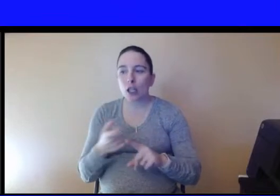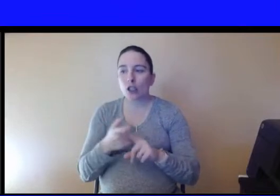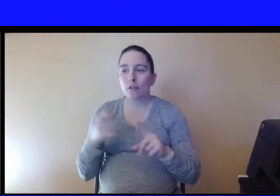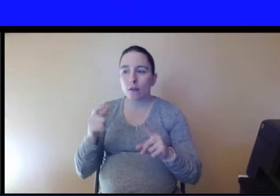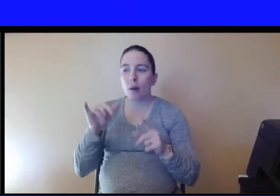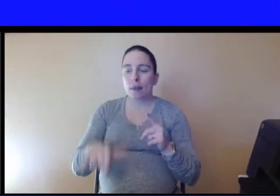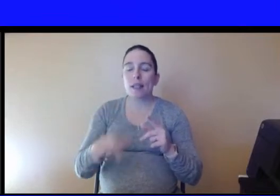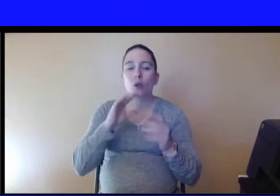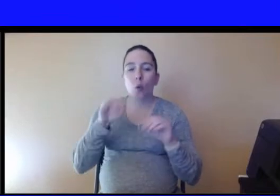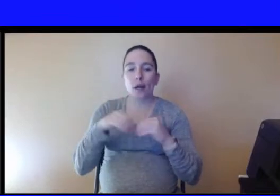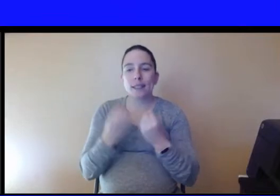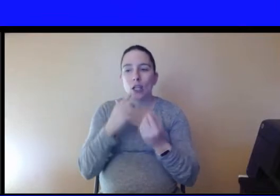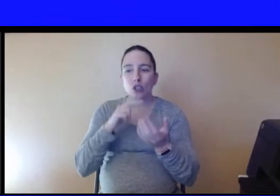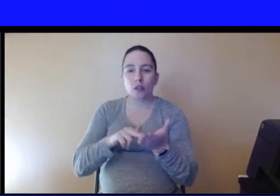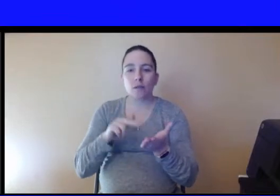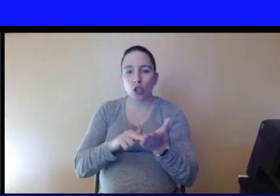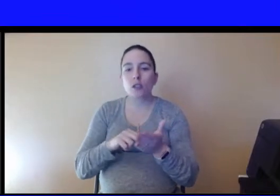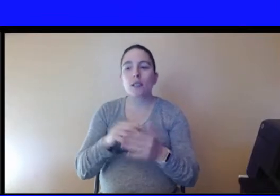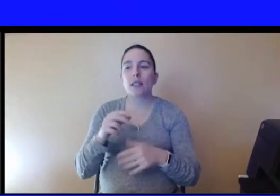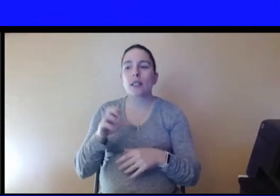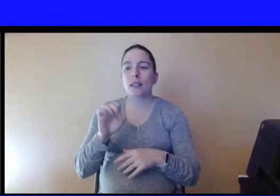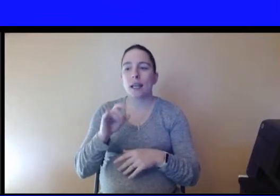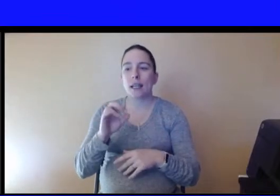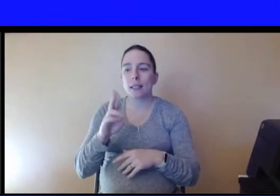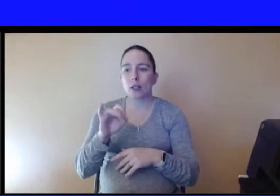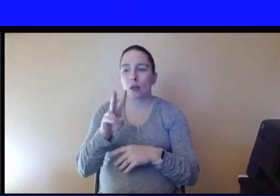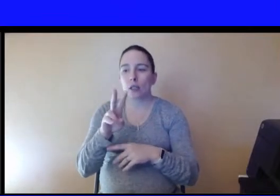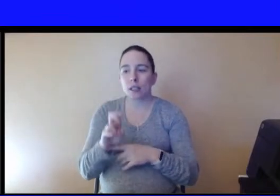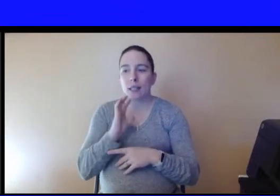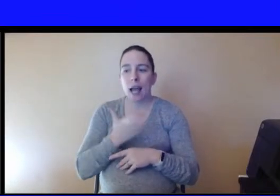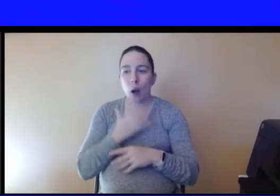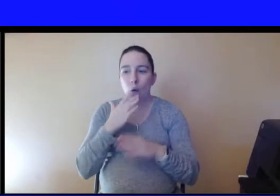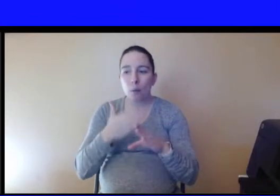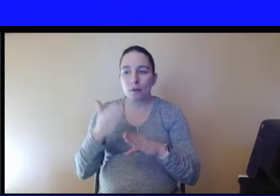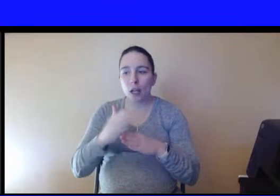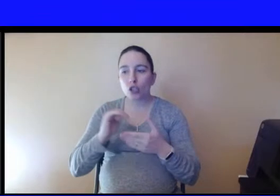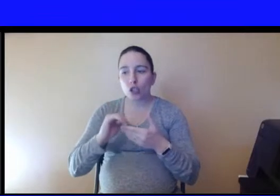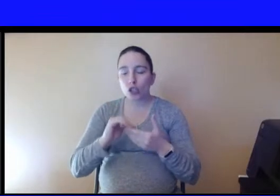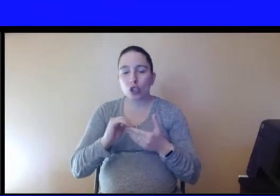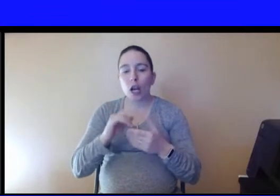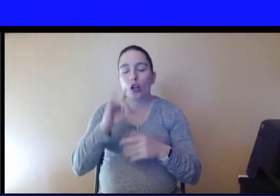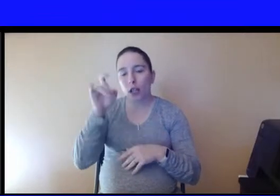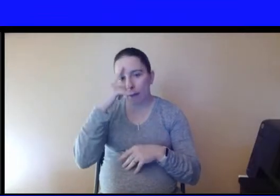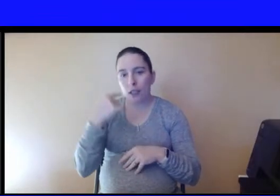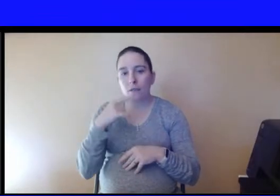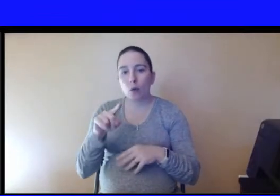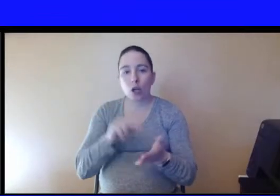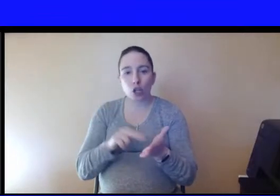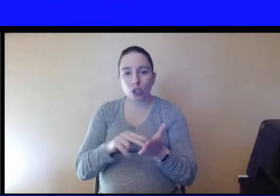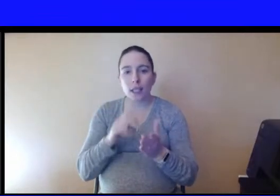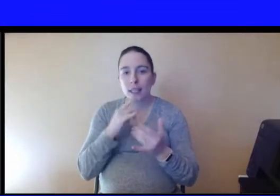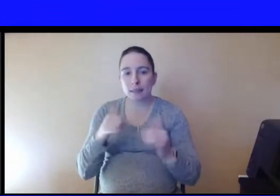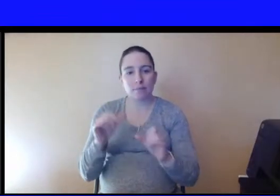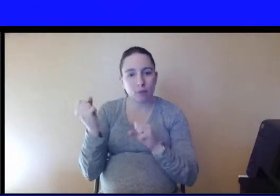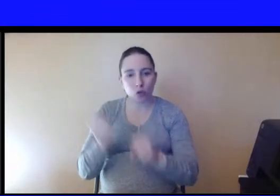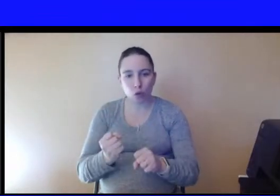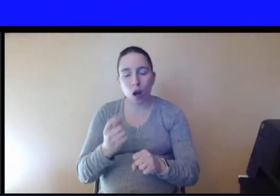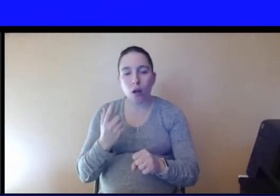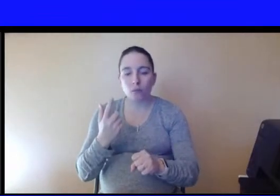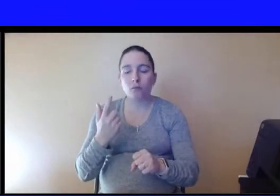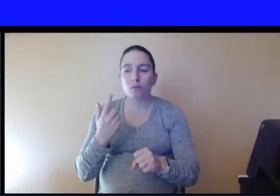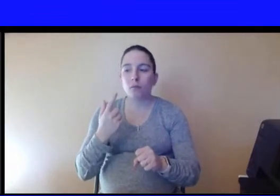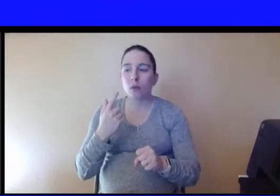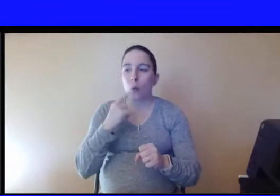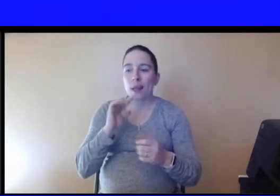100% retainment of all of our new nurses within the nurse residency program. Last but not least, I want to share that we are expanding the